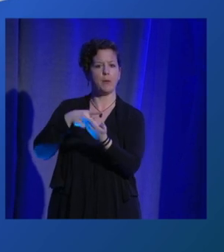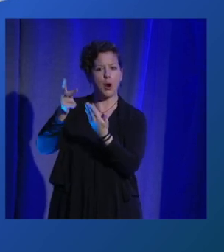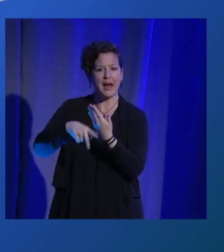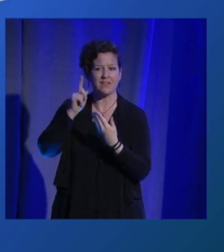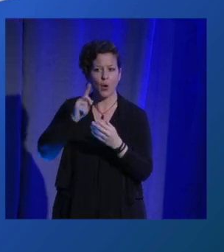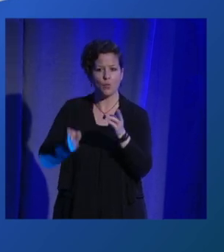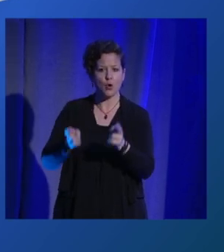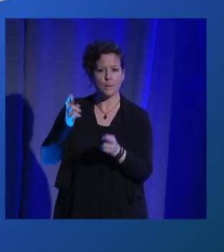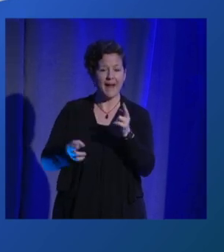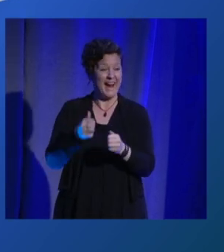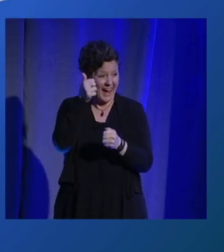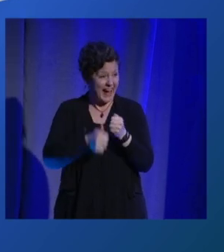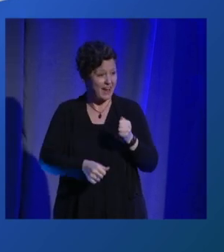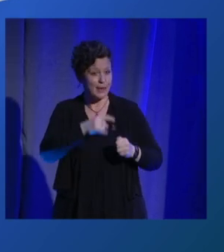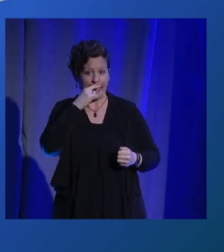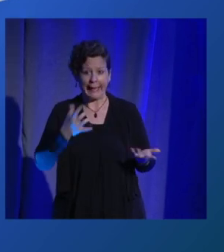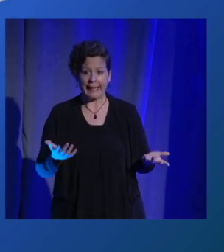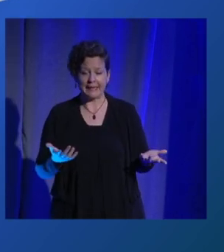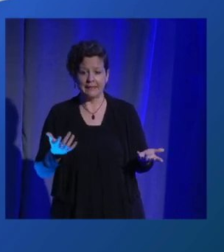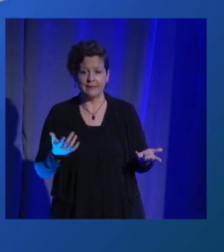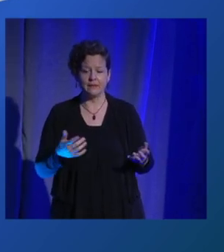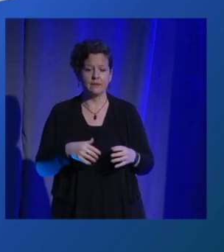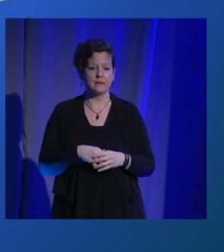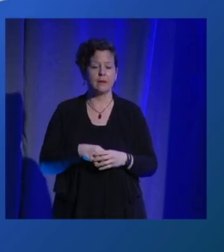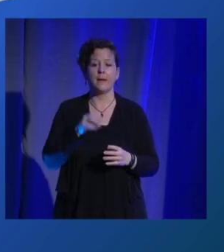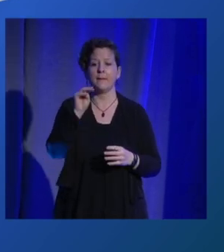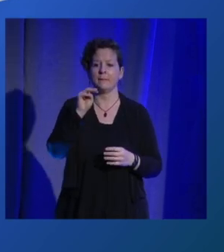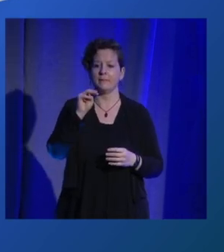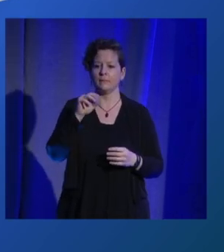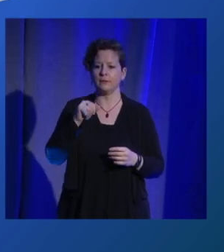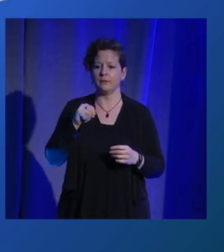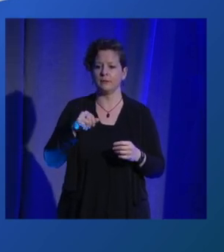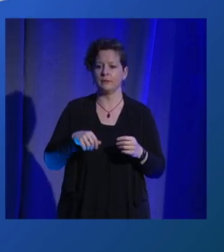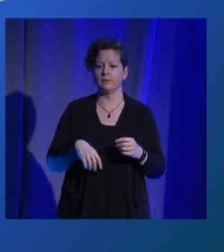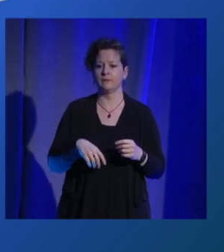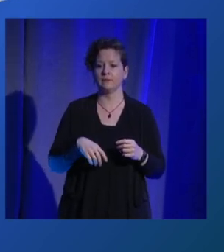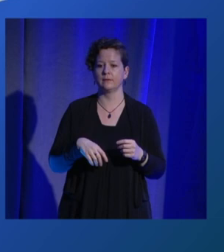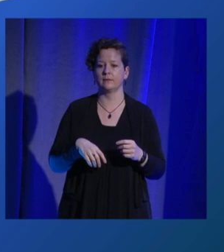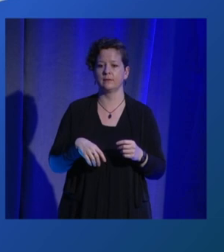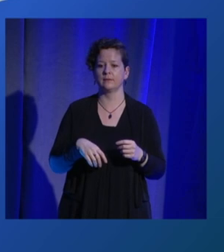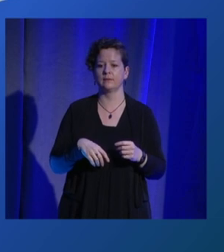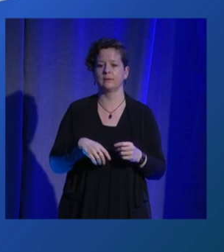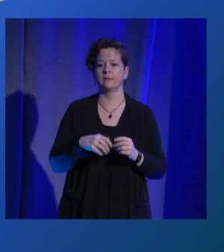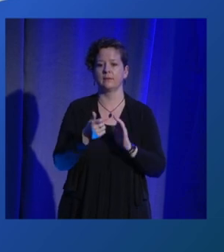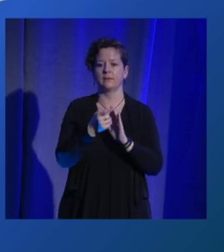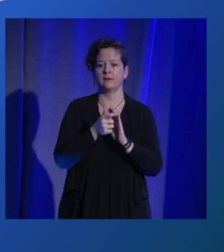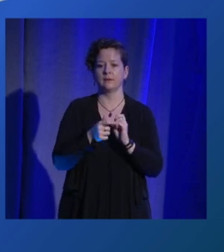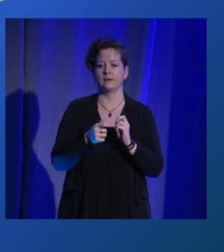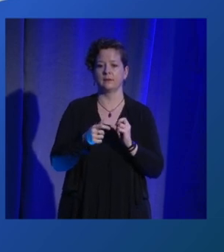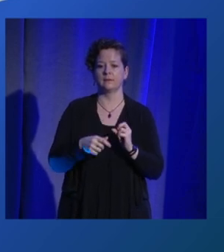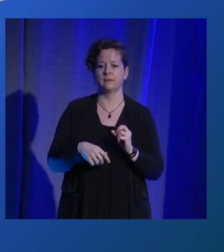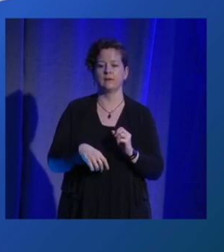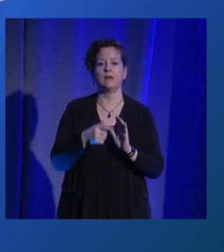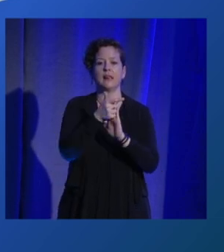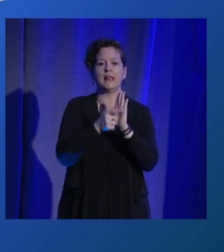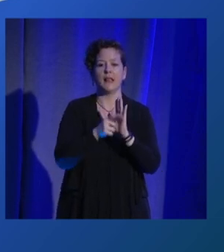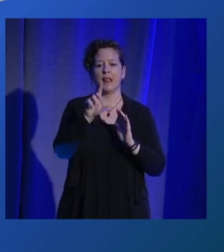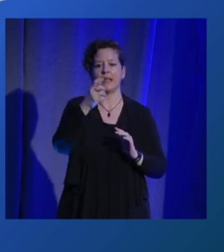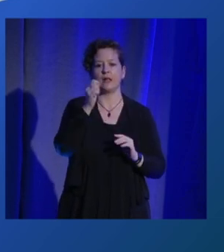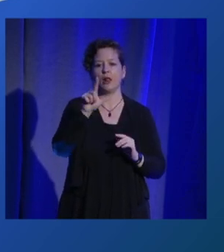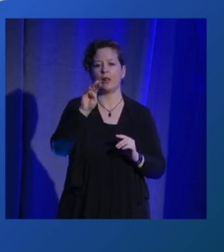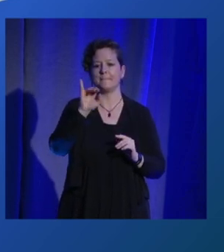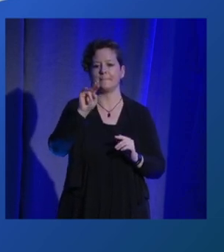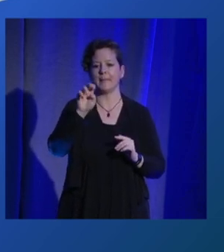kid we got legal Mindstorm so our ability to use